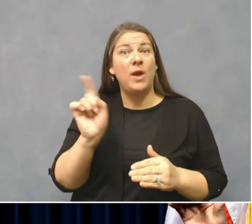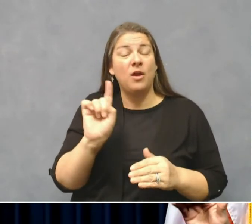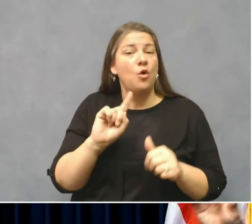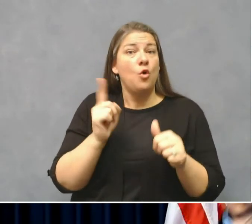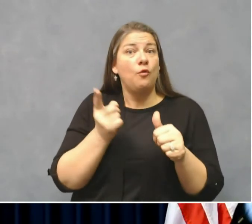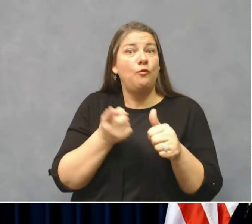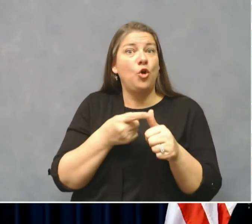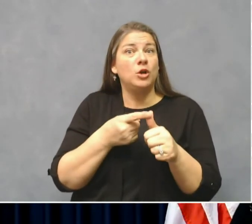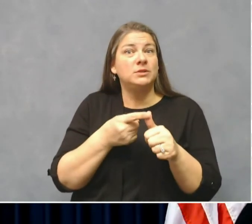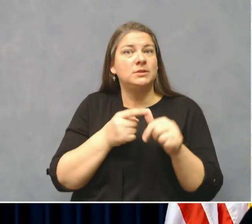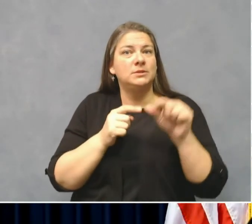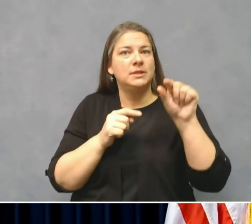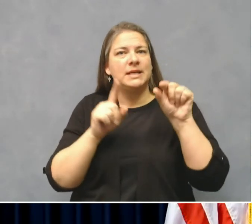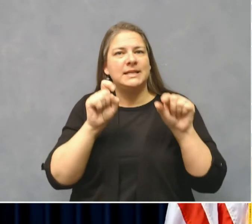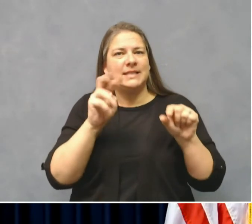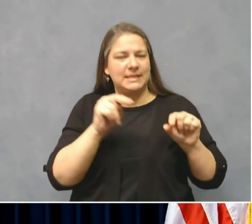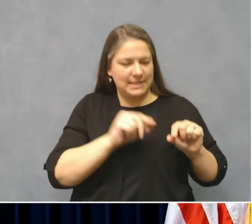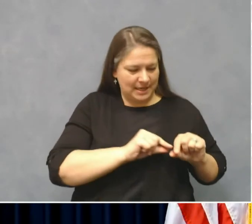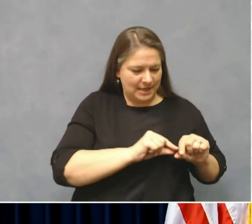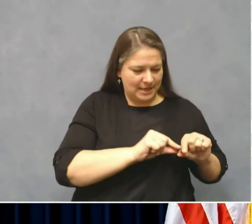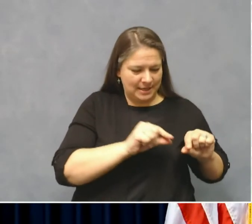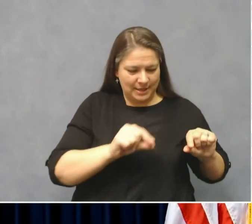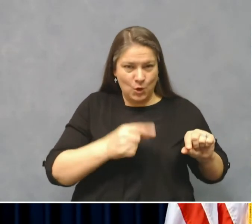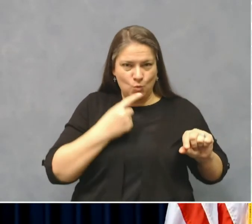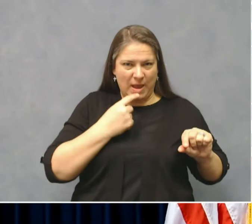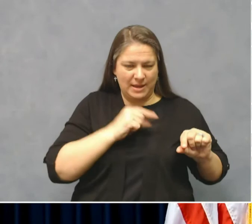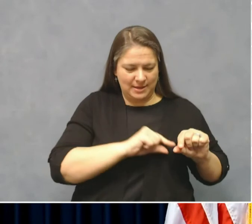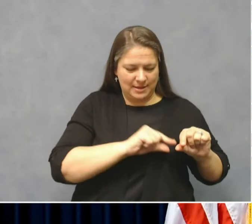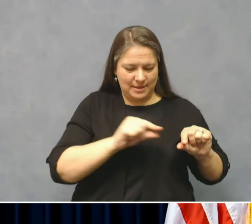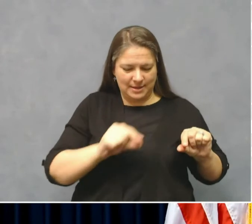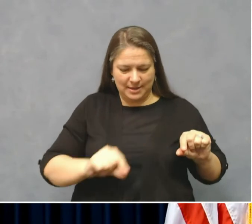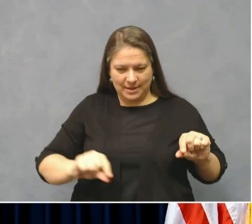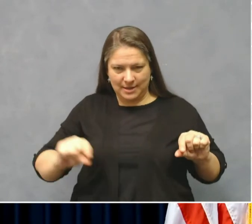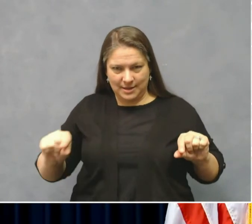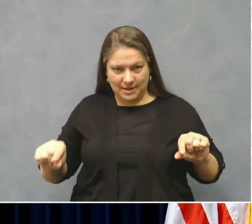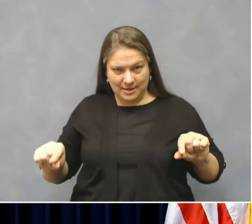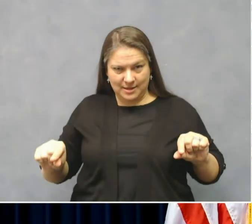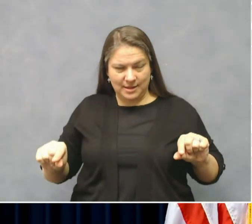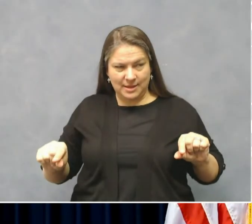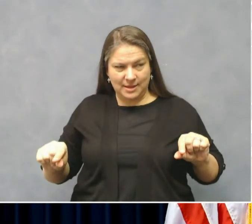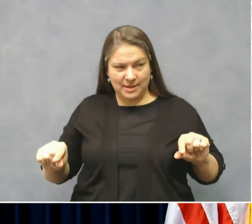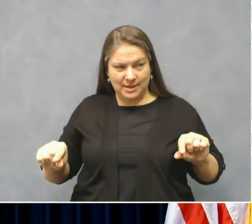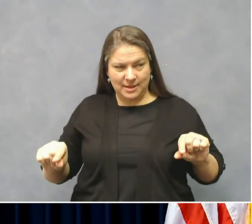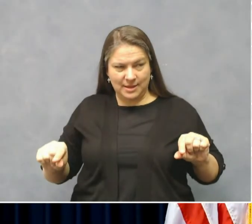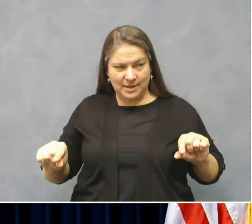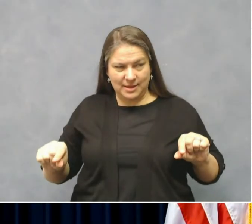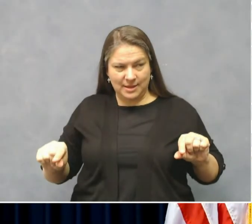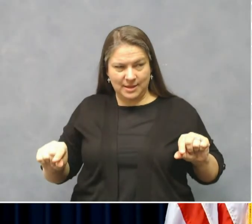the Tennessee border, then it was the counties on the other side of Evansville, and now,